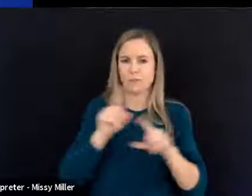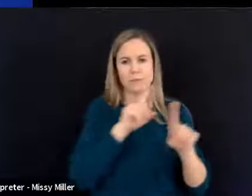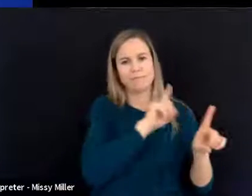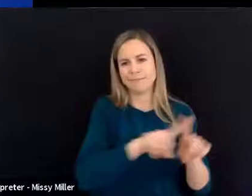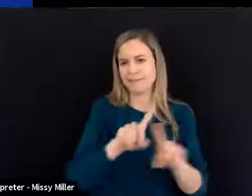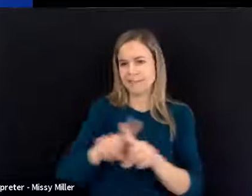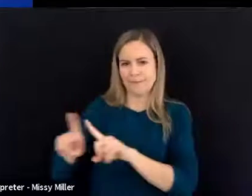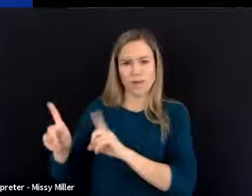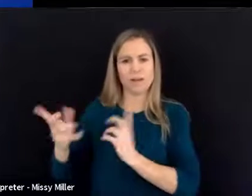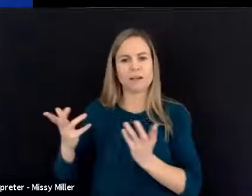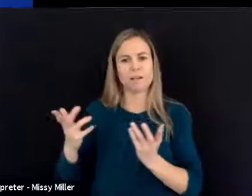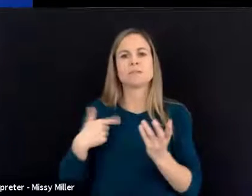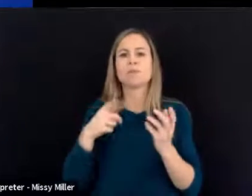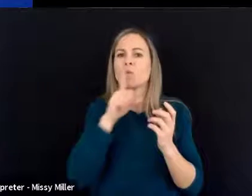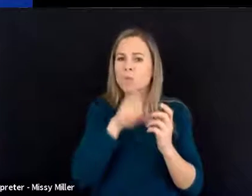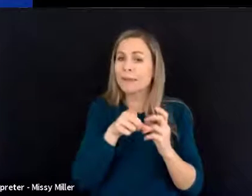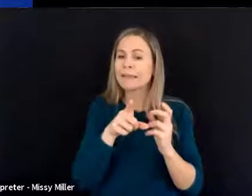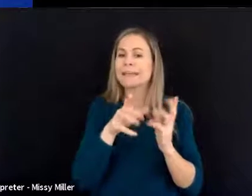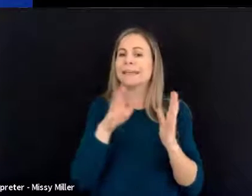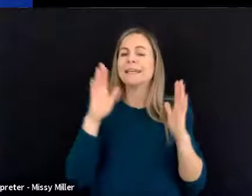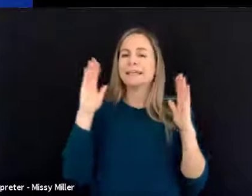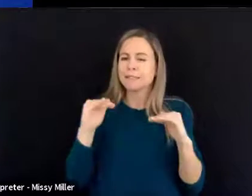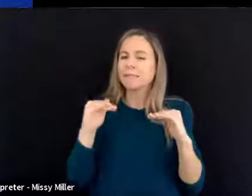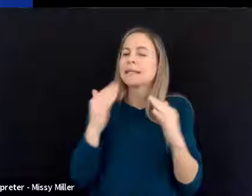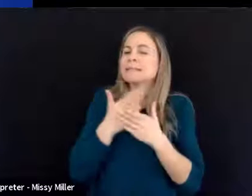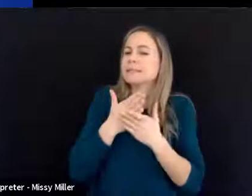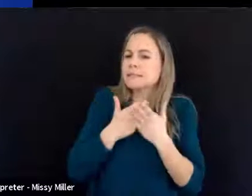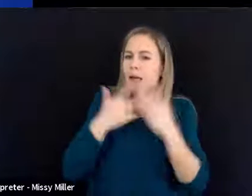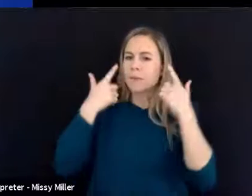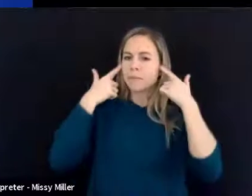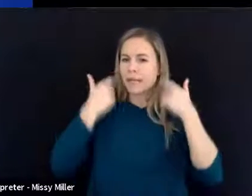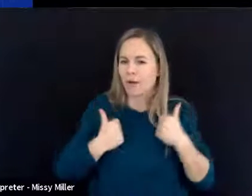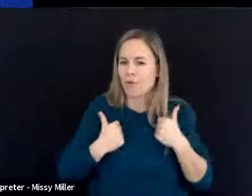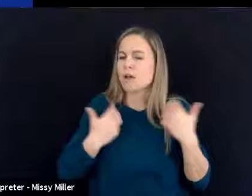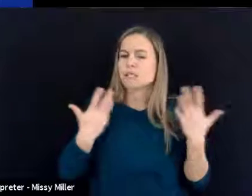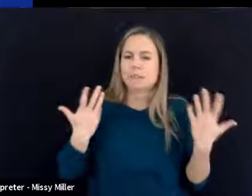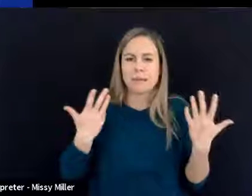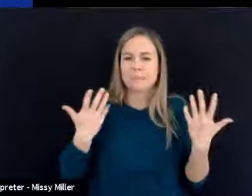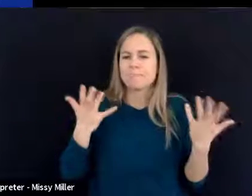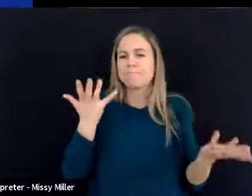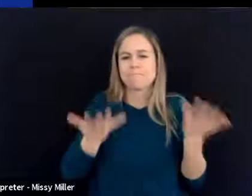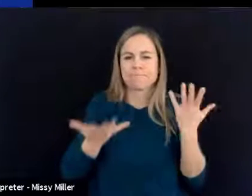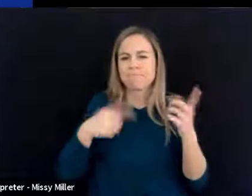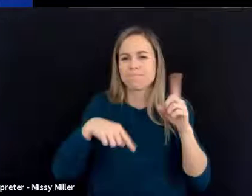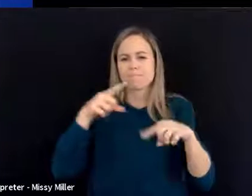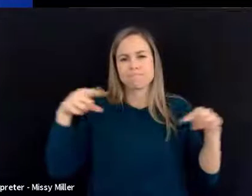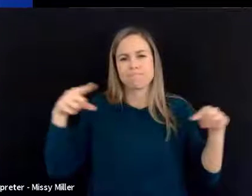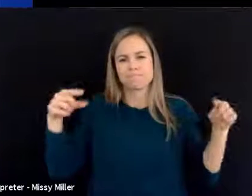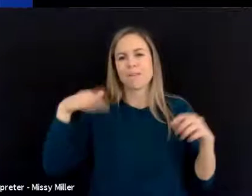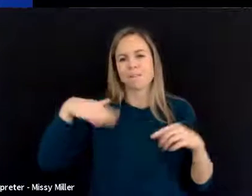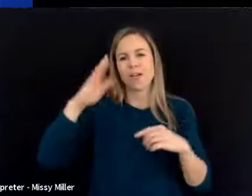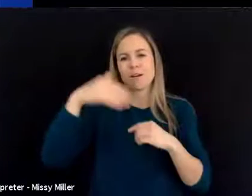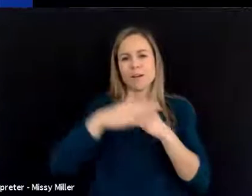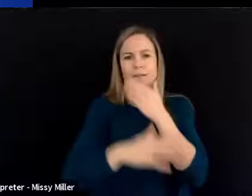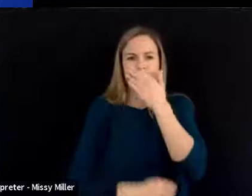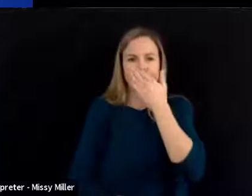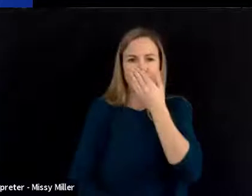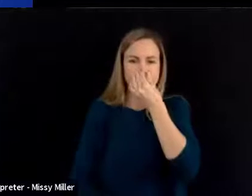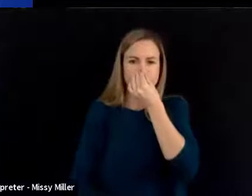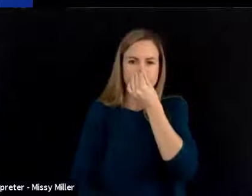caution you to expect something. And I'll let her comment on that and turn it back over to you,